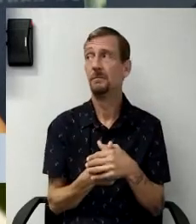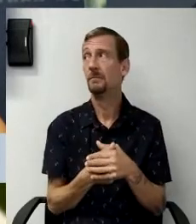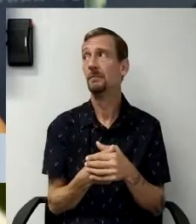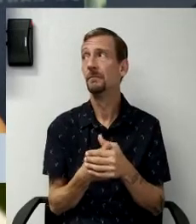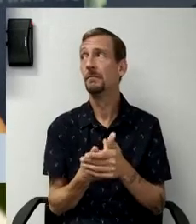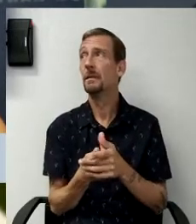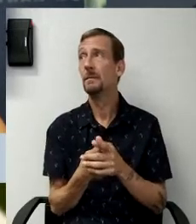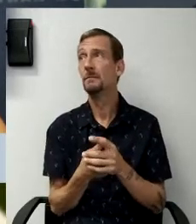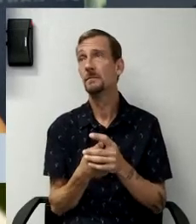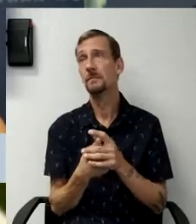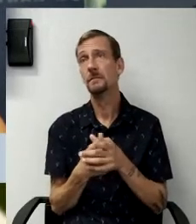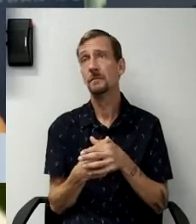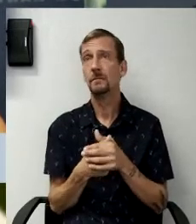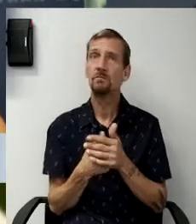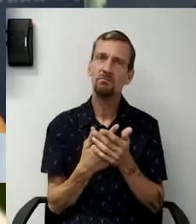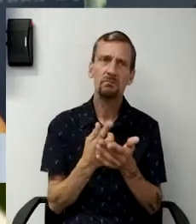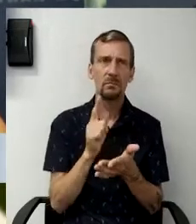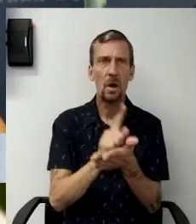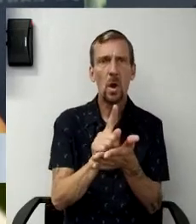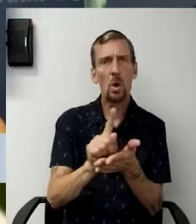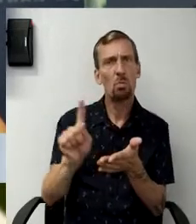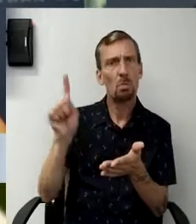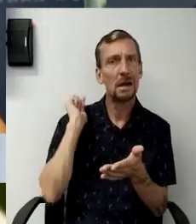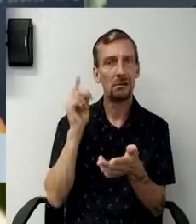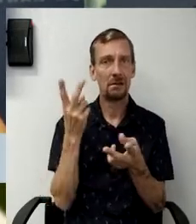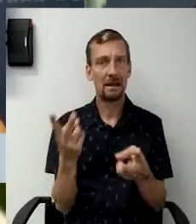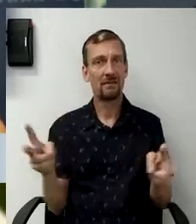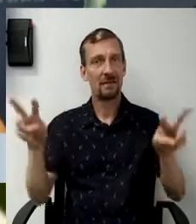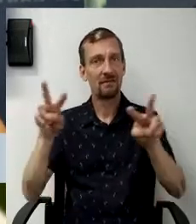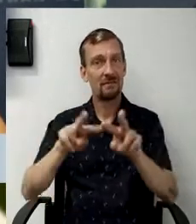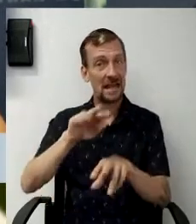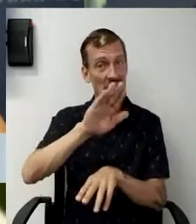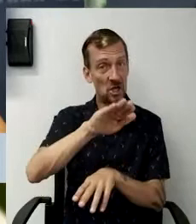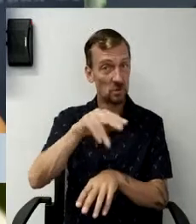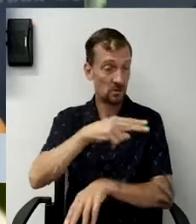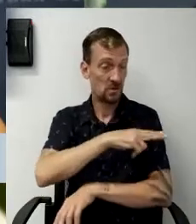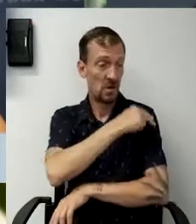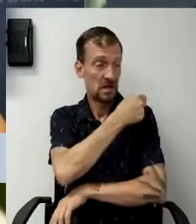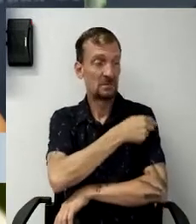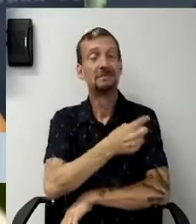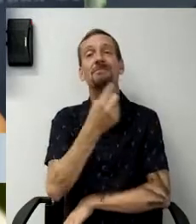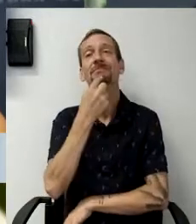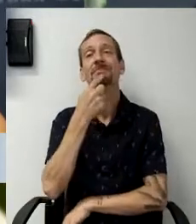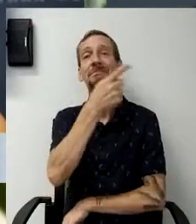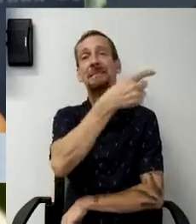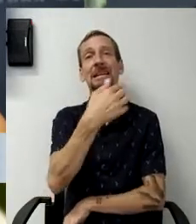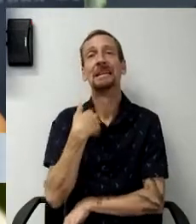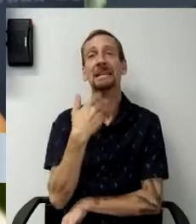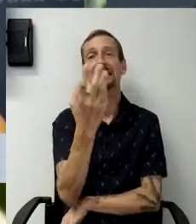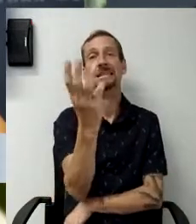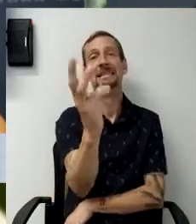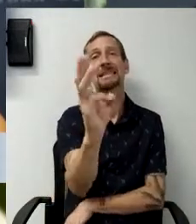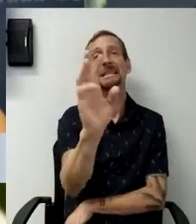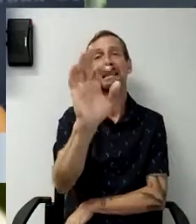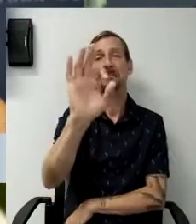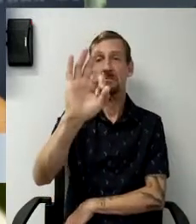But just a week or so ago, Valley Children's Hospital announced that they had 69